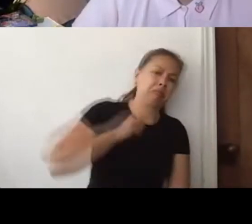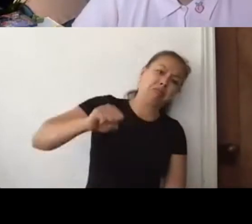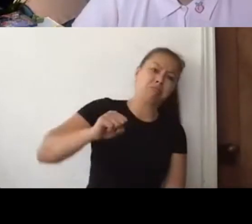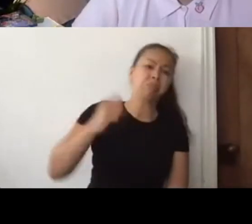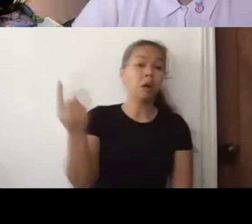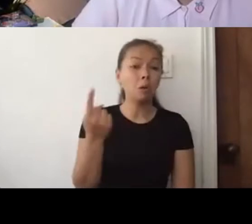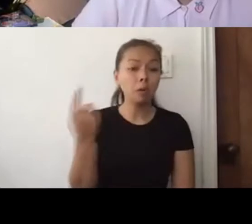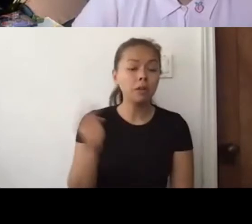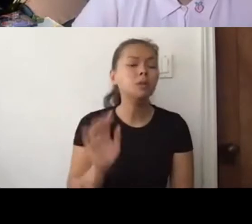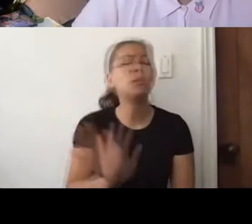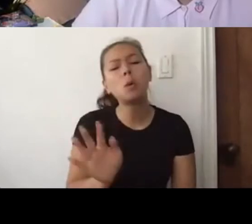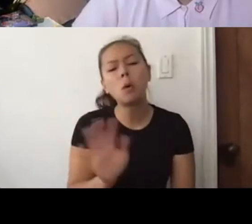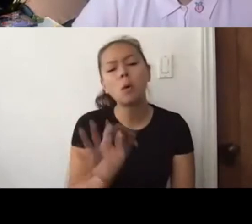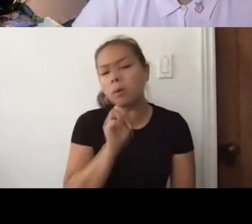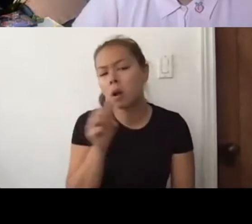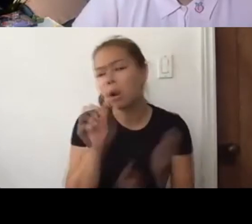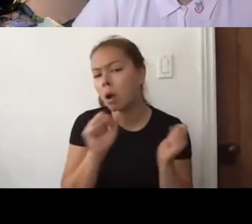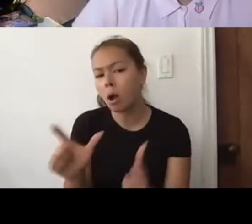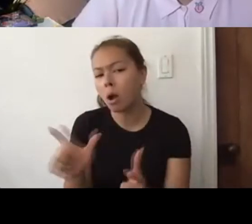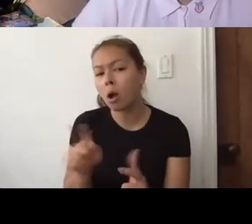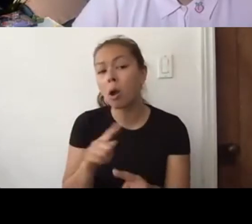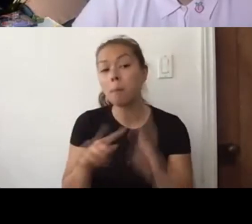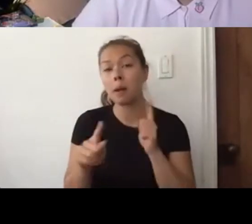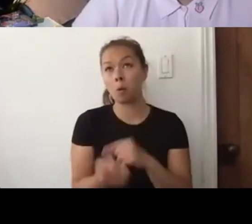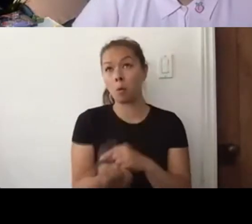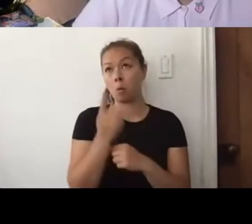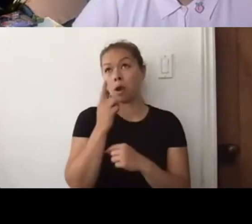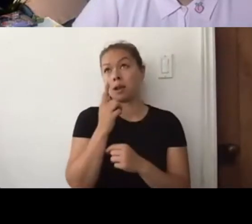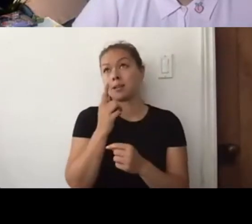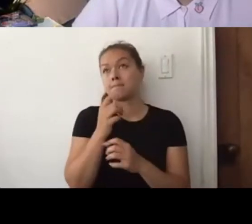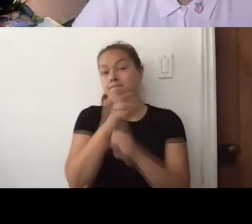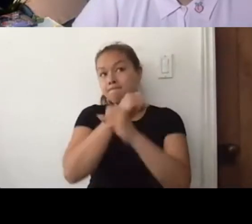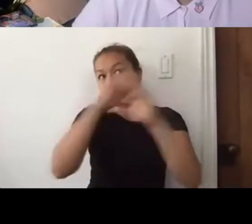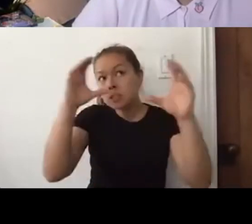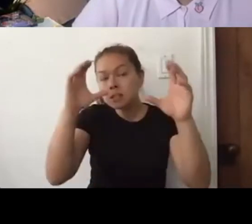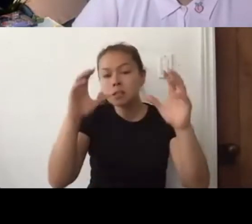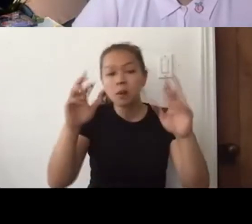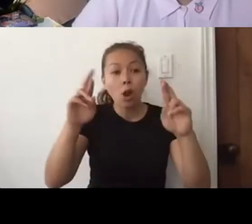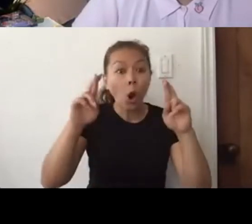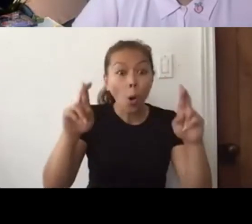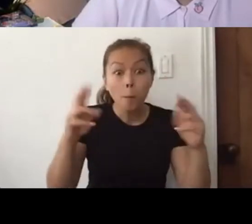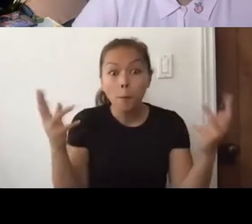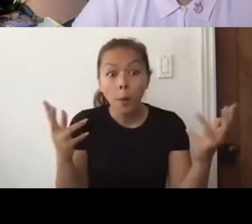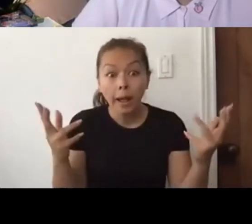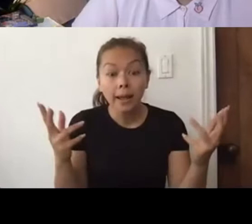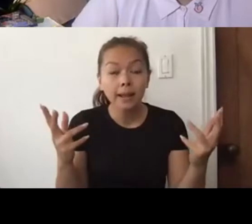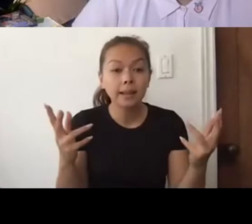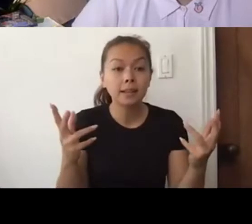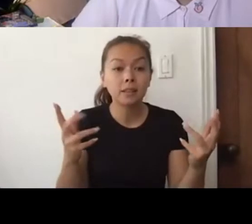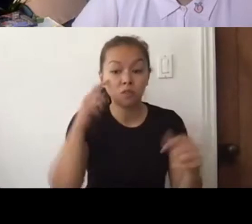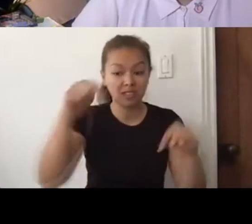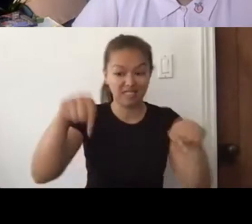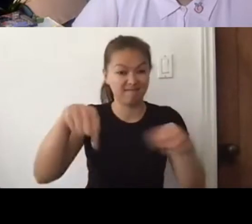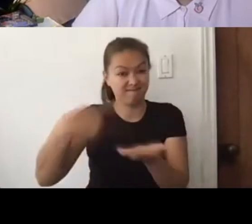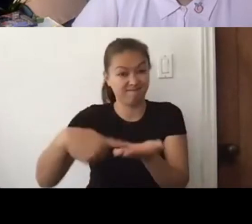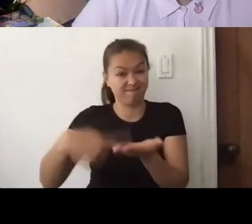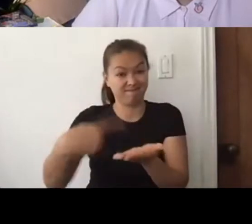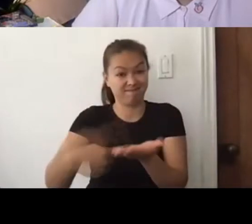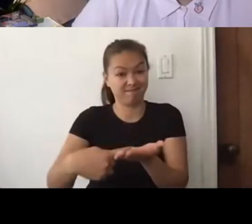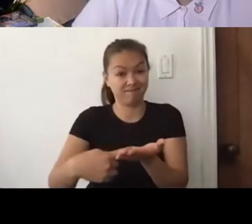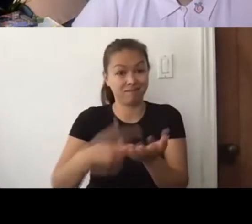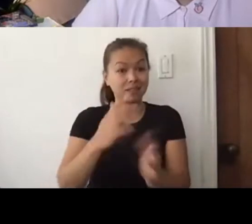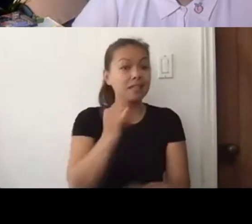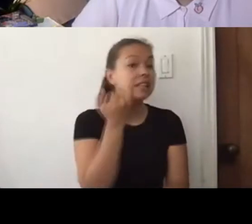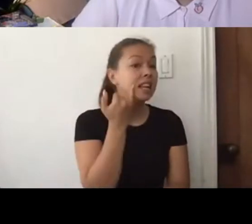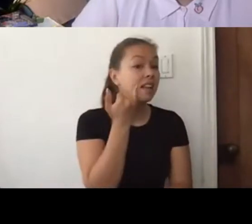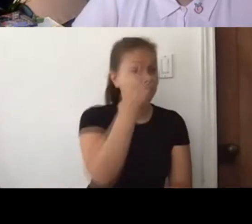this conversation in ending gender-based violence comes from stereotypically masculine men who act that way, but not